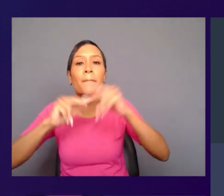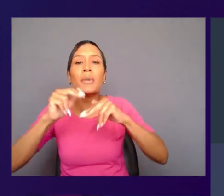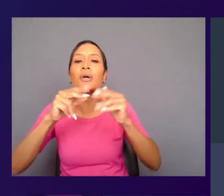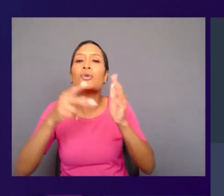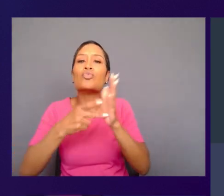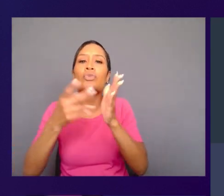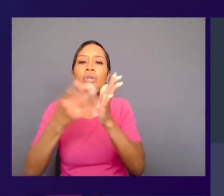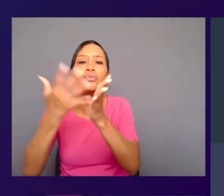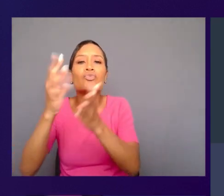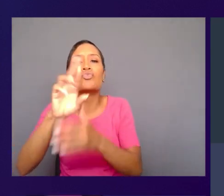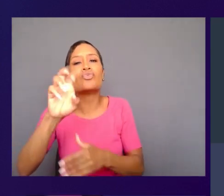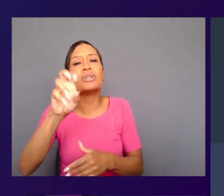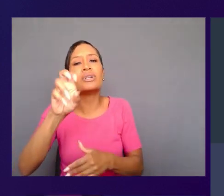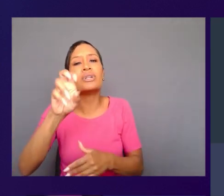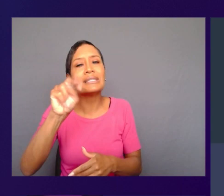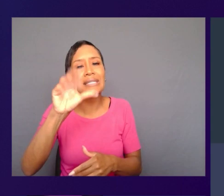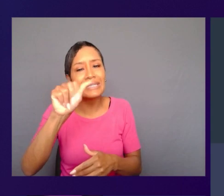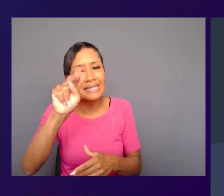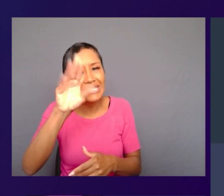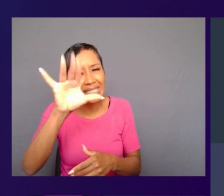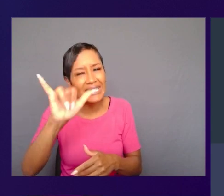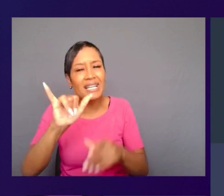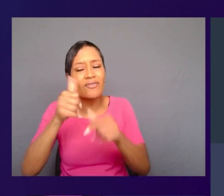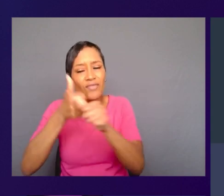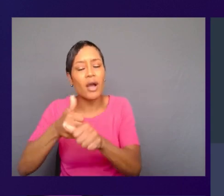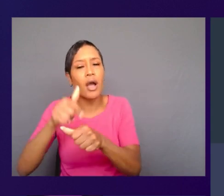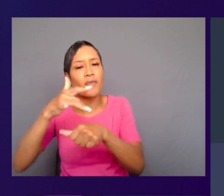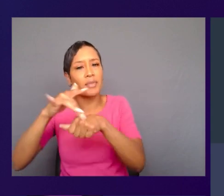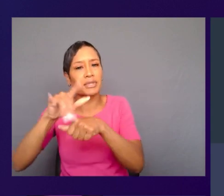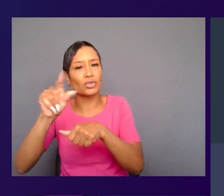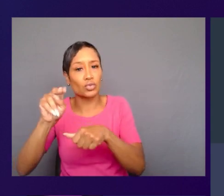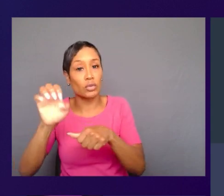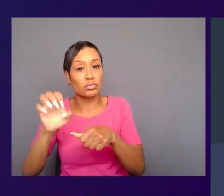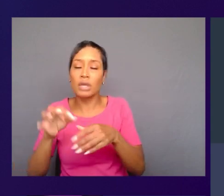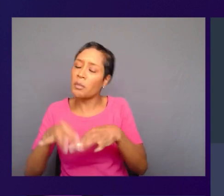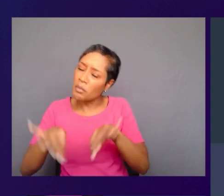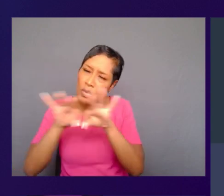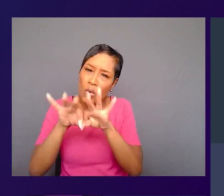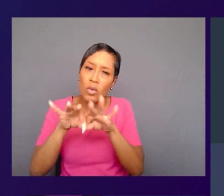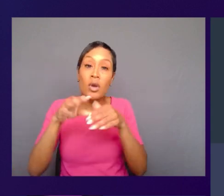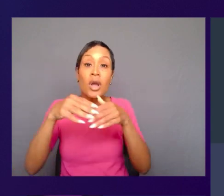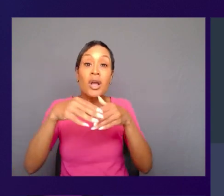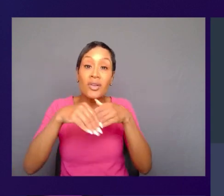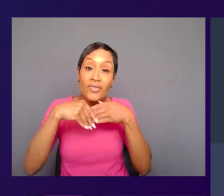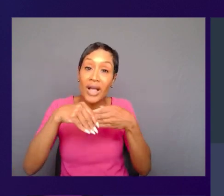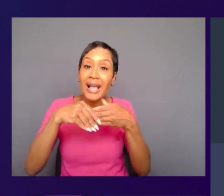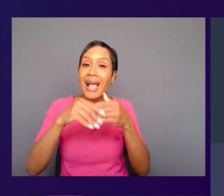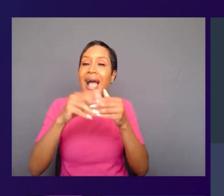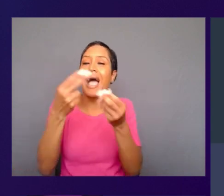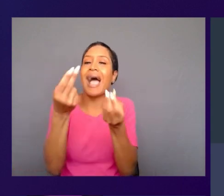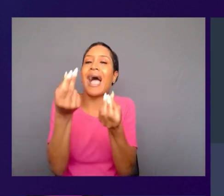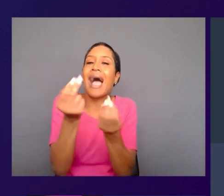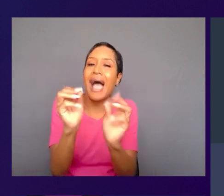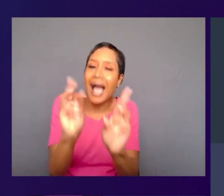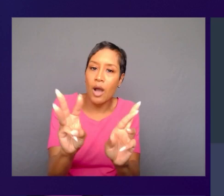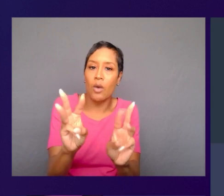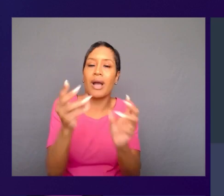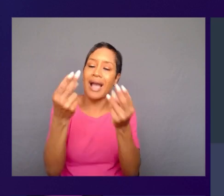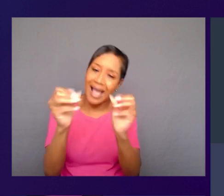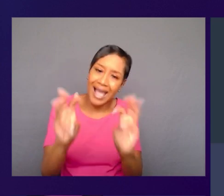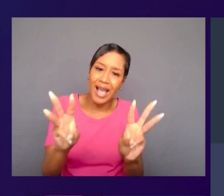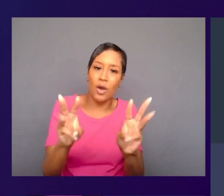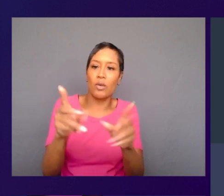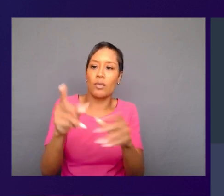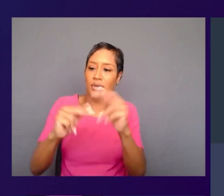across availability zones. And because that's the most important thing, there's actually a lot of flexibility in how you can build that resilient architecture.